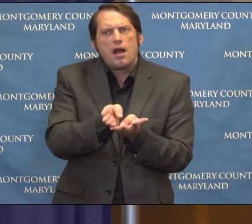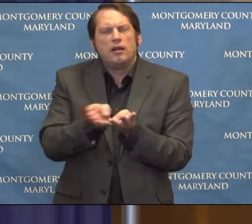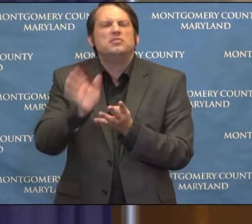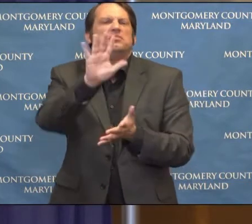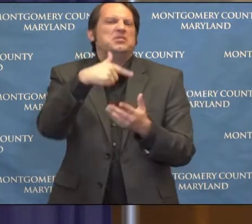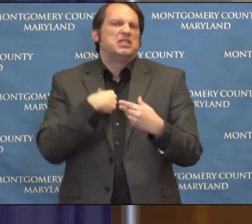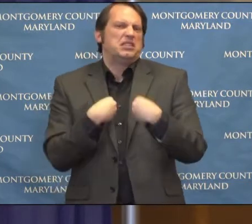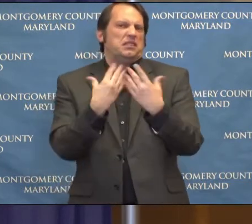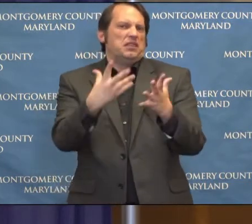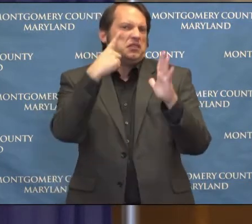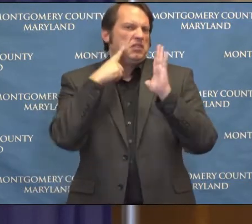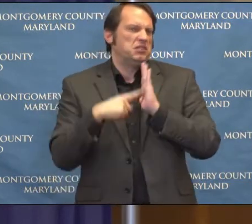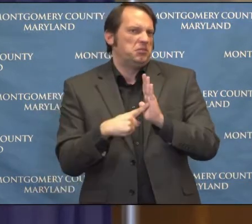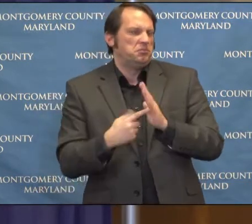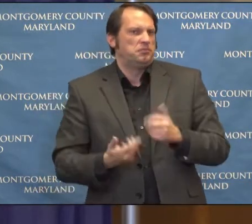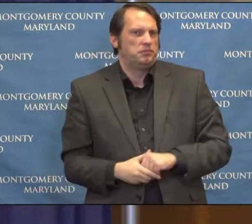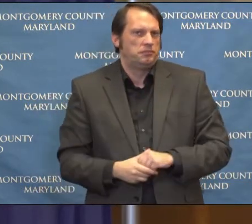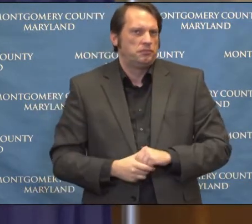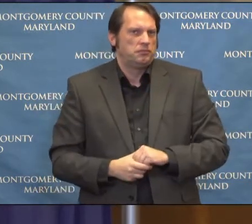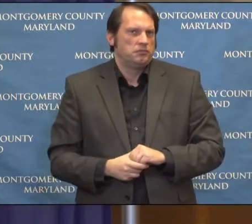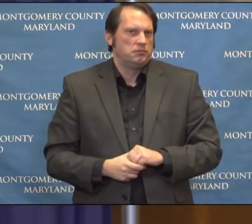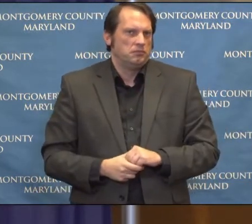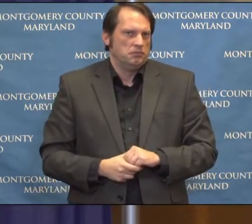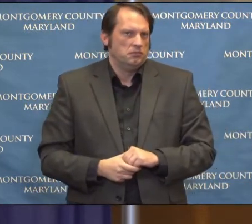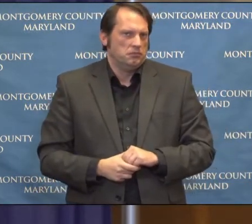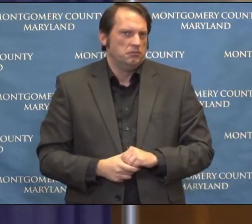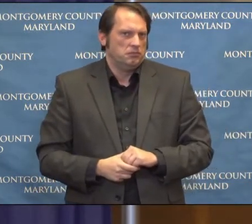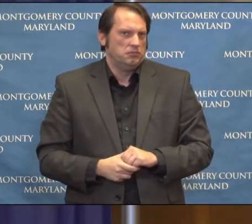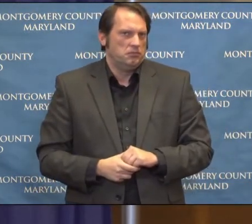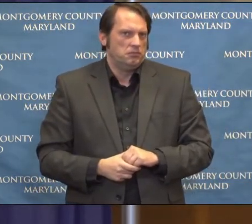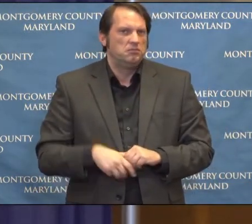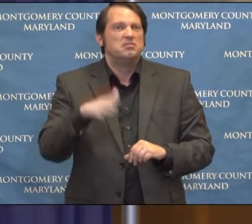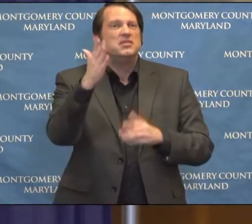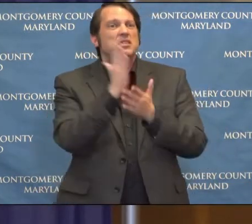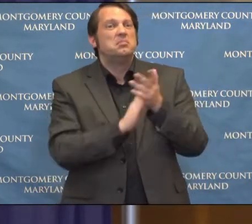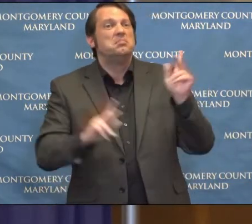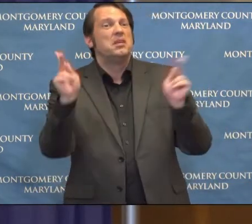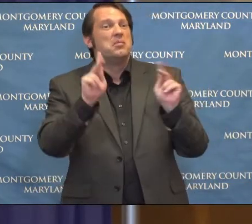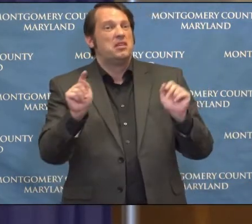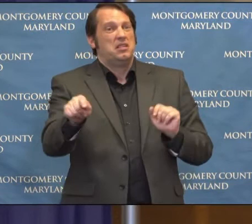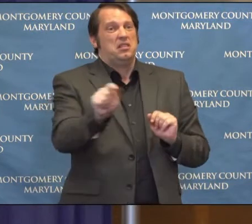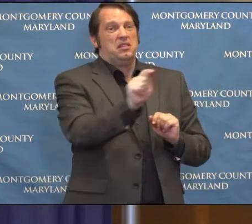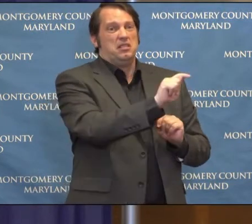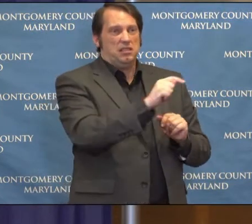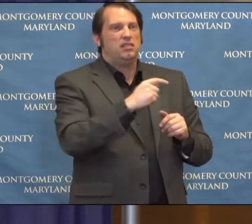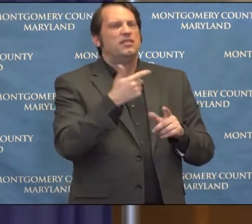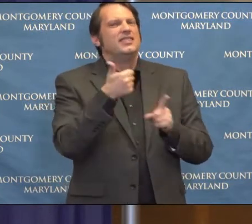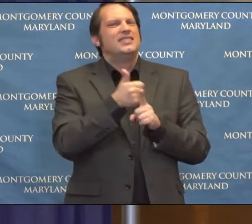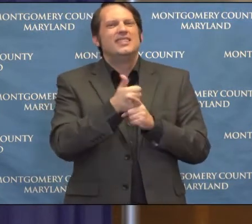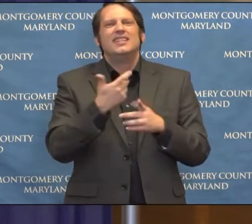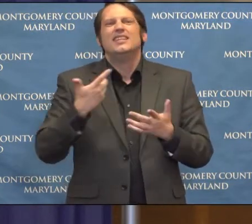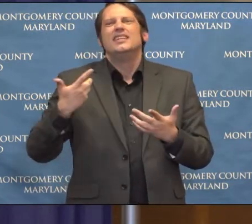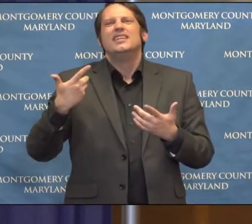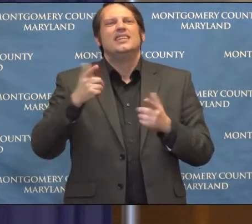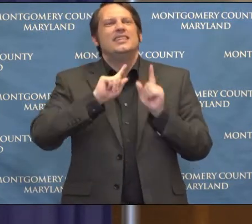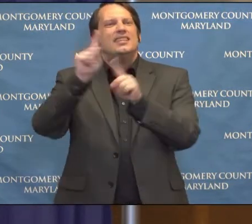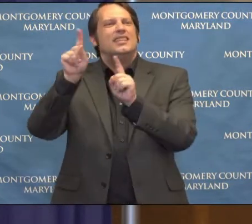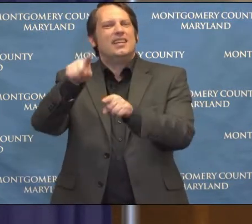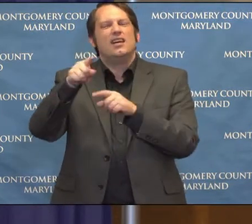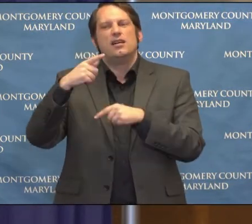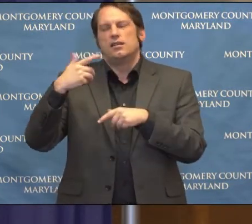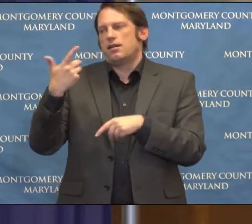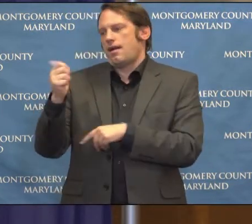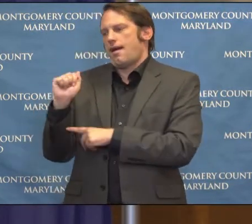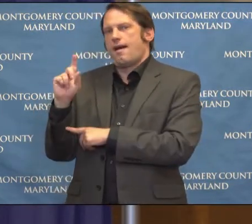those who are familiar with the Adventist Hospital that's in Tacoma Park, we've been working with colleagues at the state and the